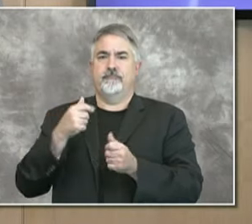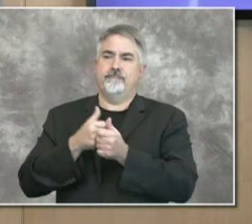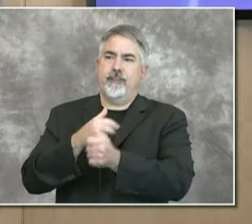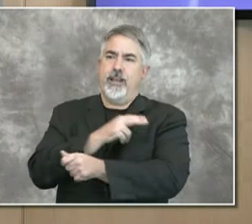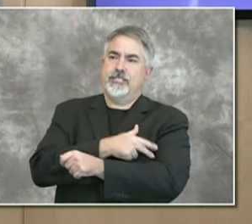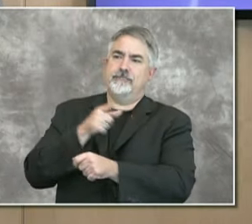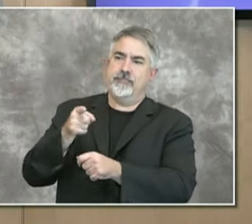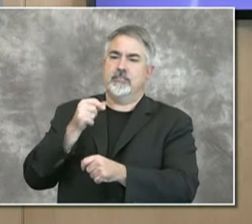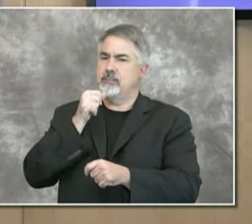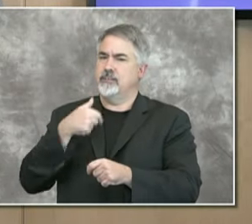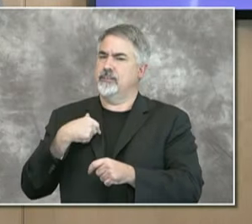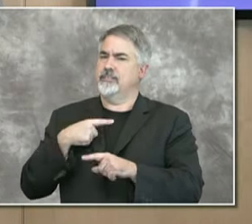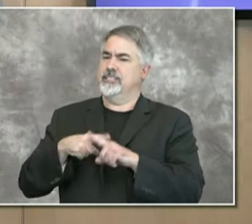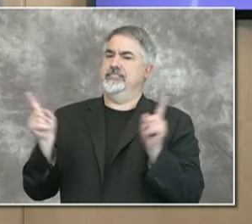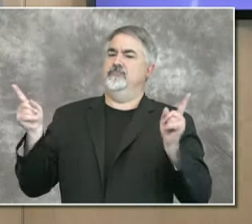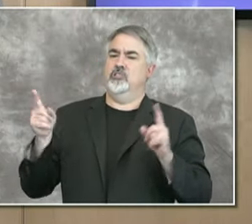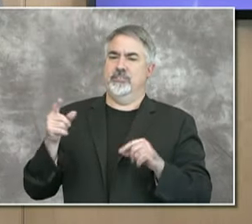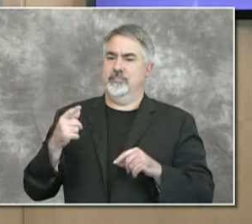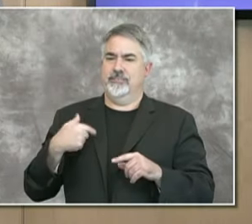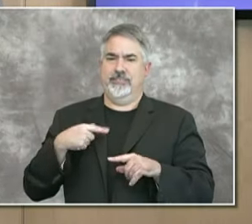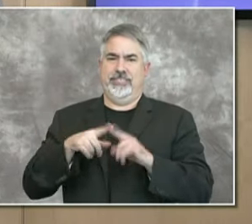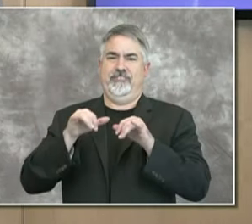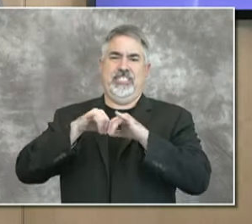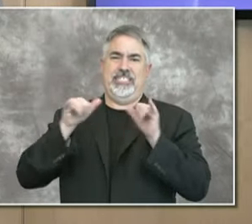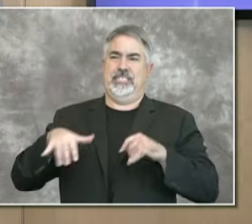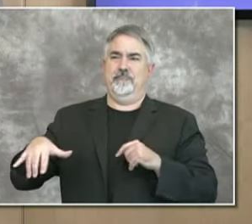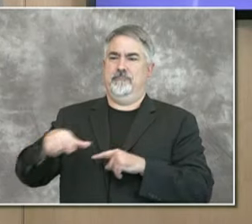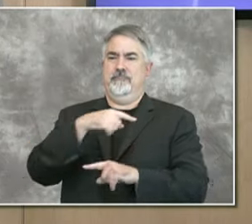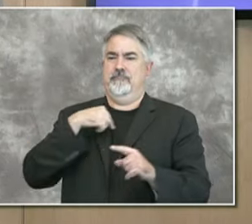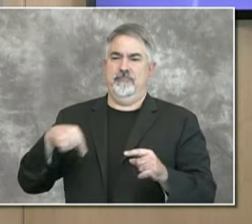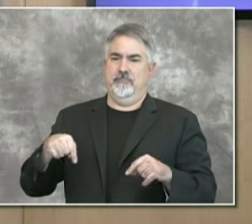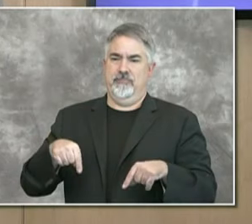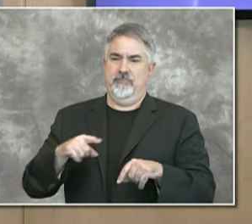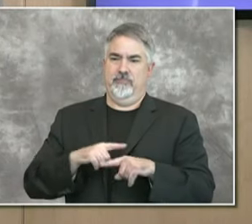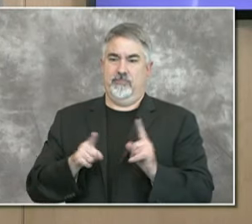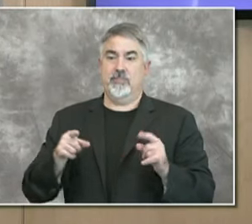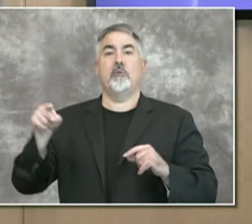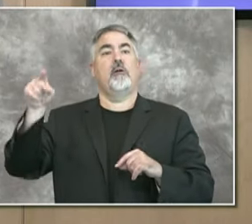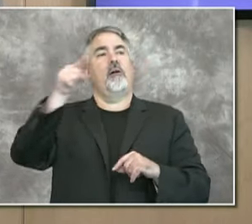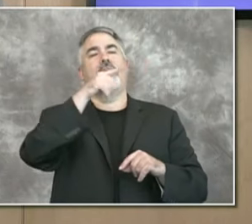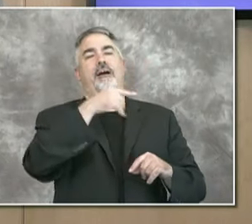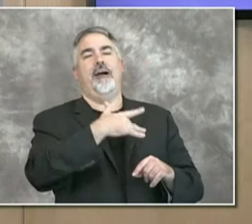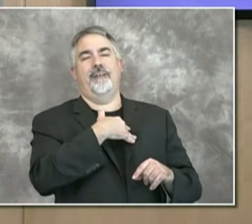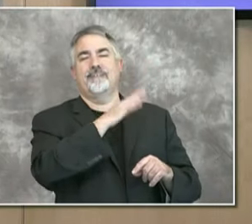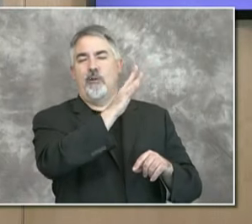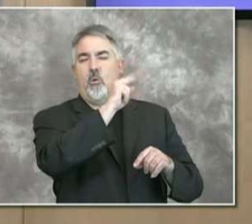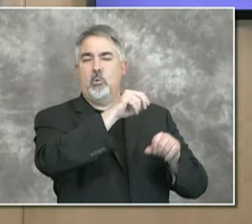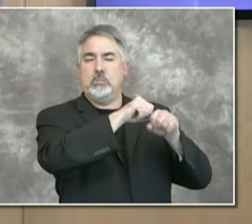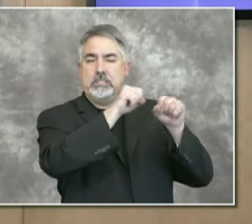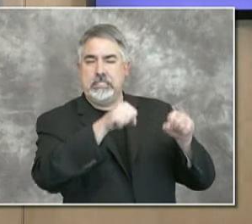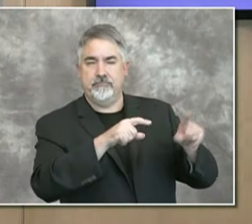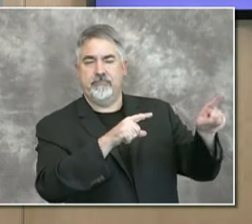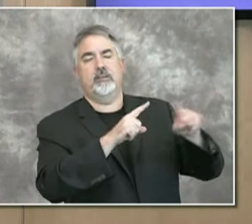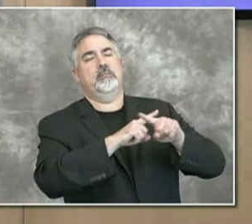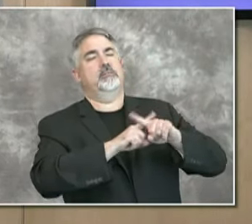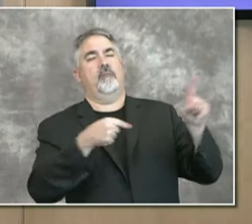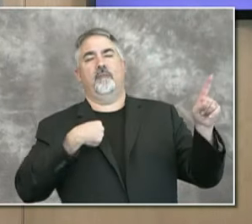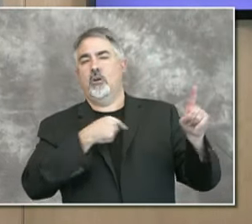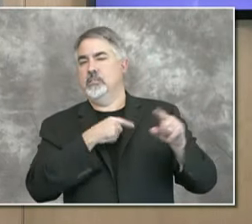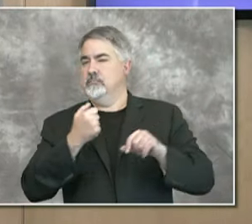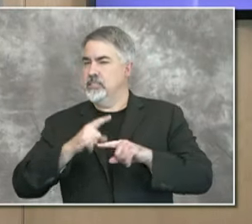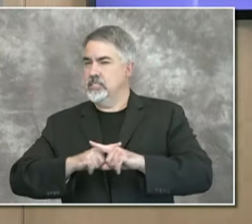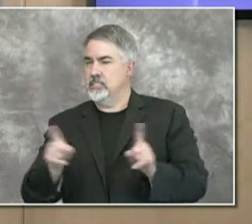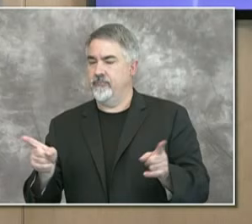full-scope hospital system. As such, when it comes to this kind of coordination, with regard